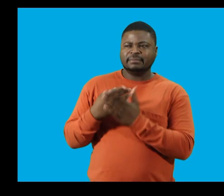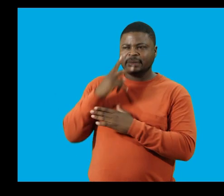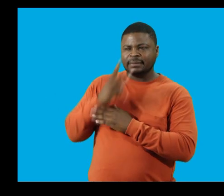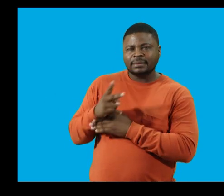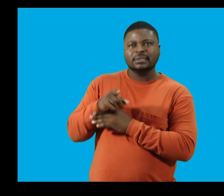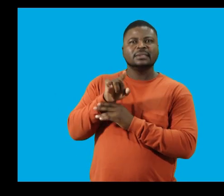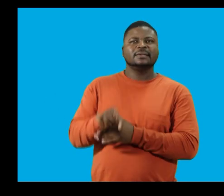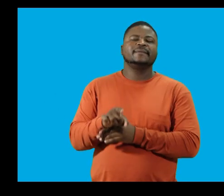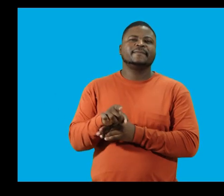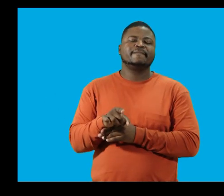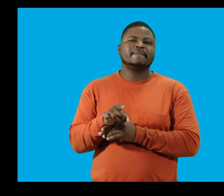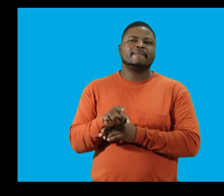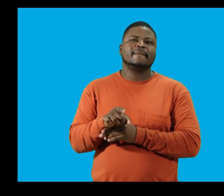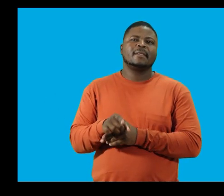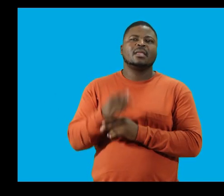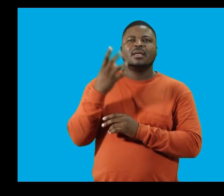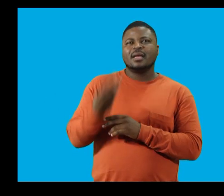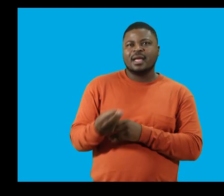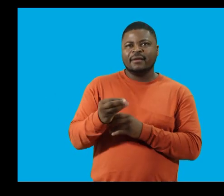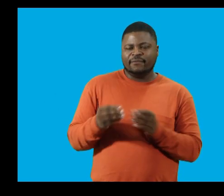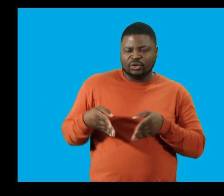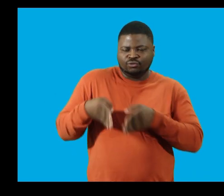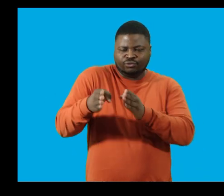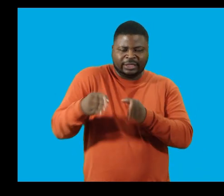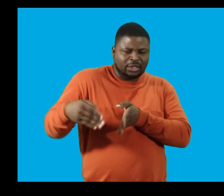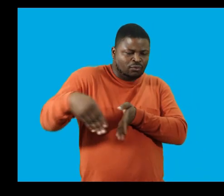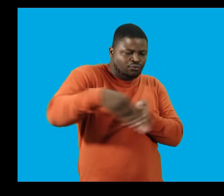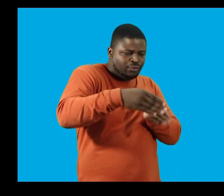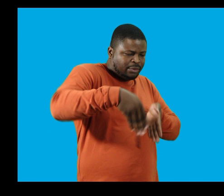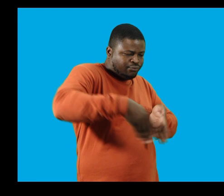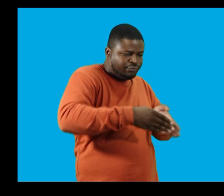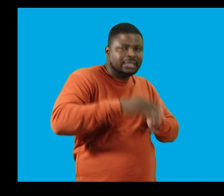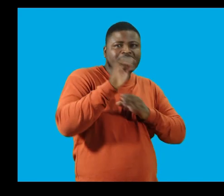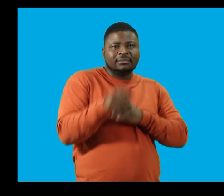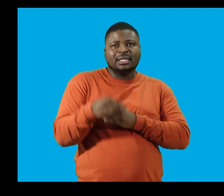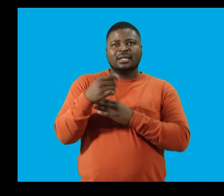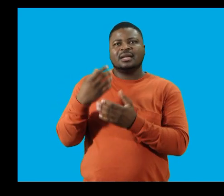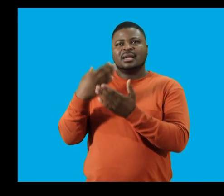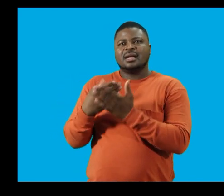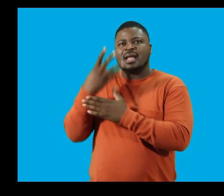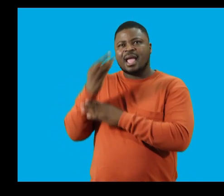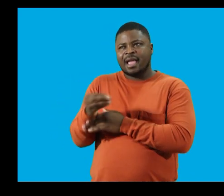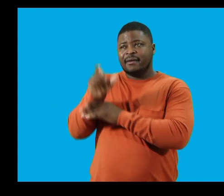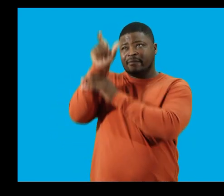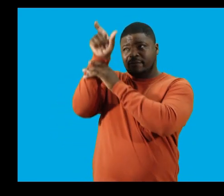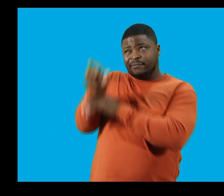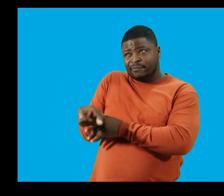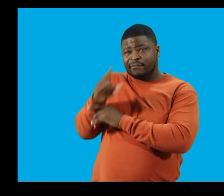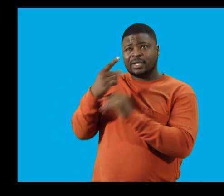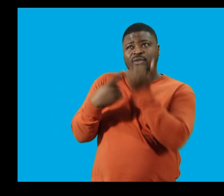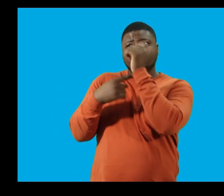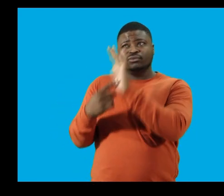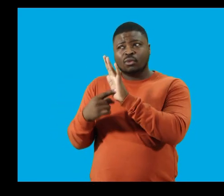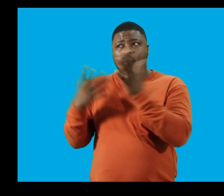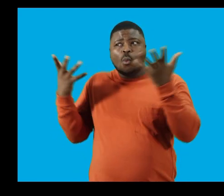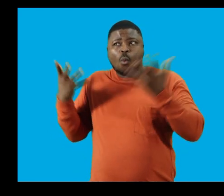So we can see there's quite a lot of streets. We have a key